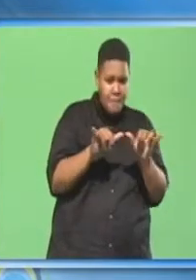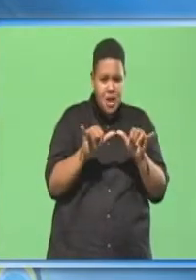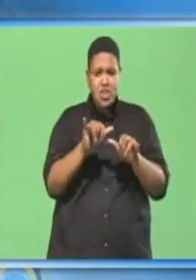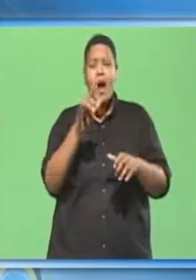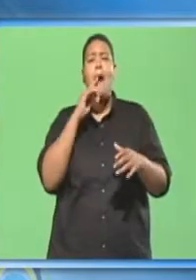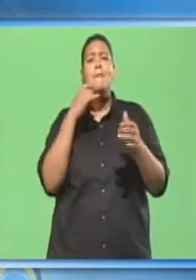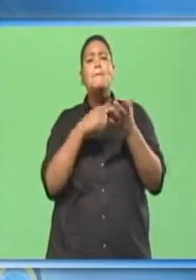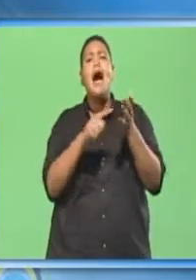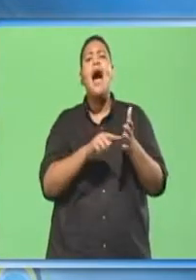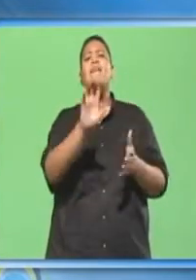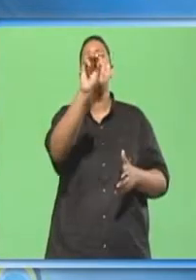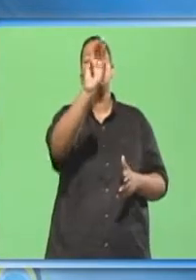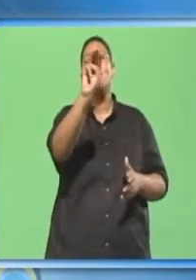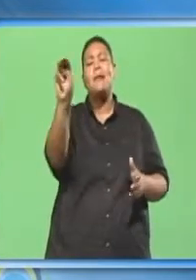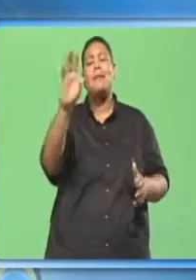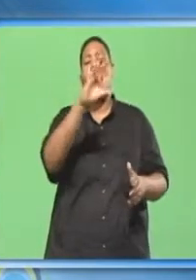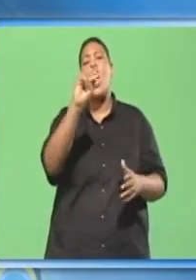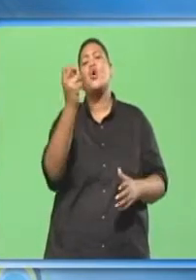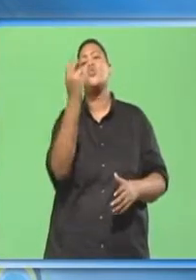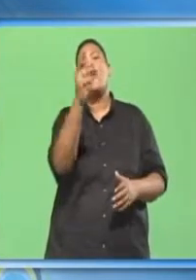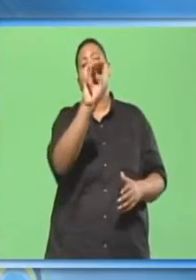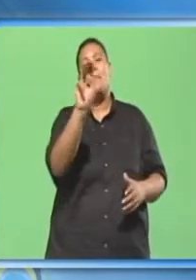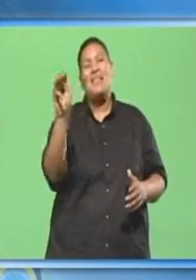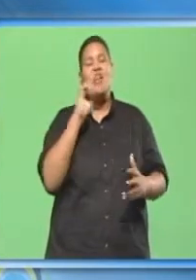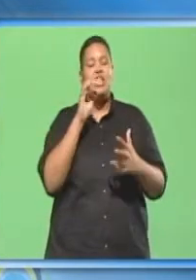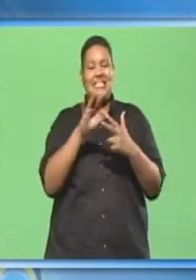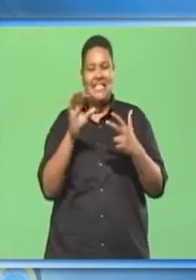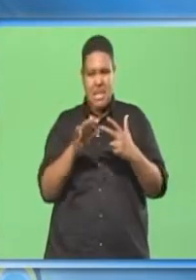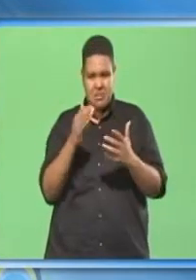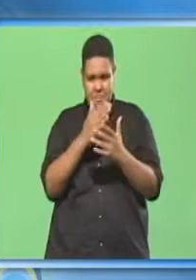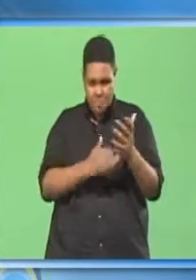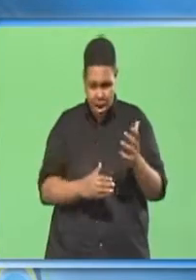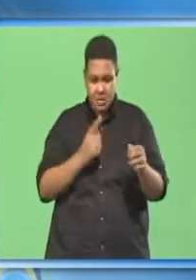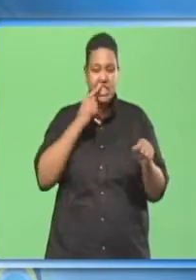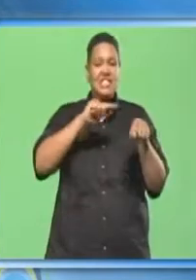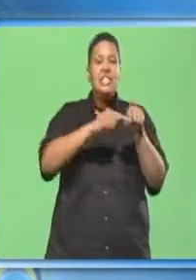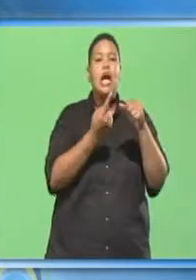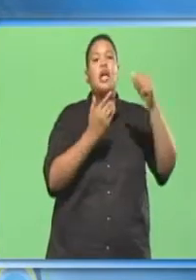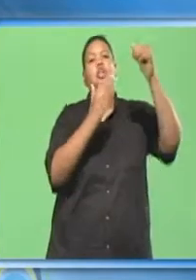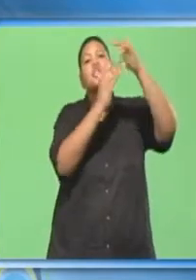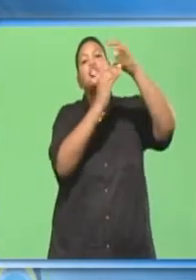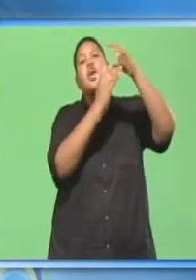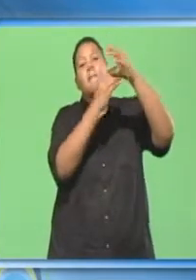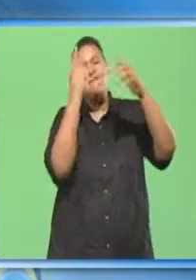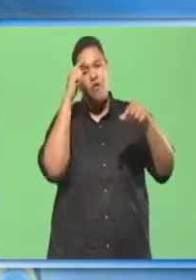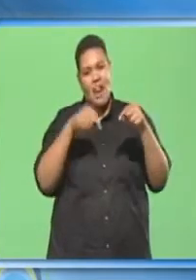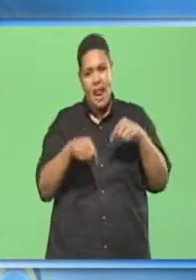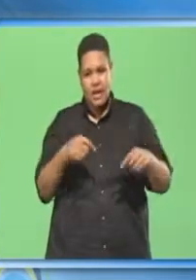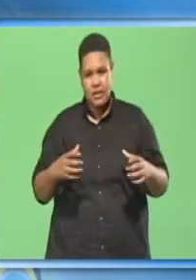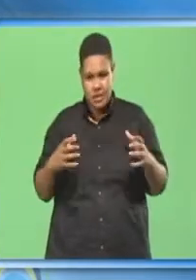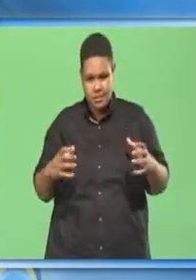mm and 12 mm on the selected faces, starting at the top of the legs.